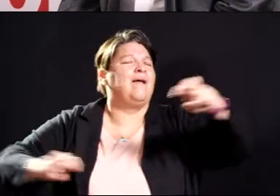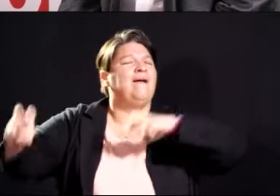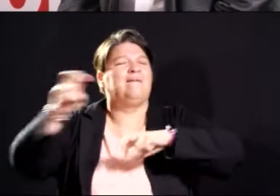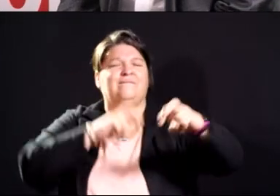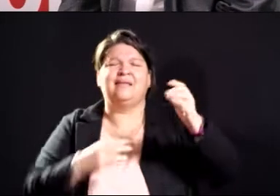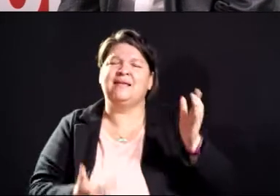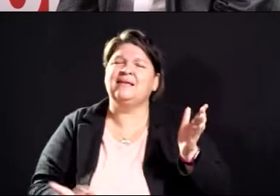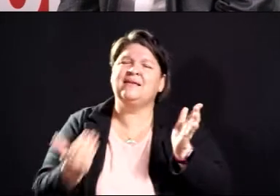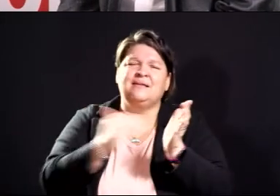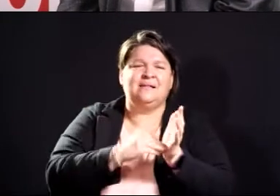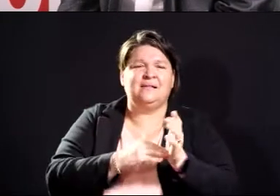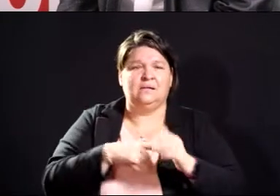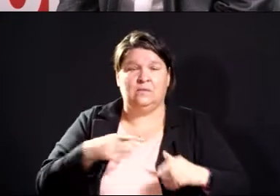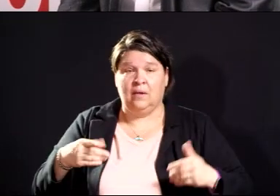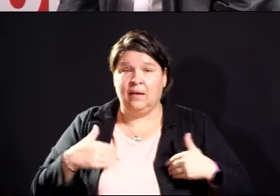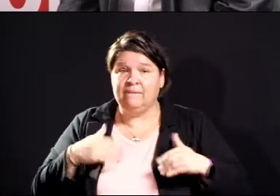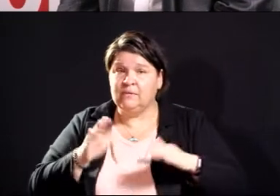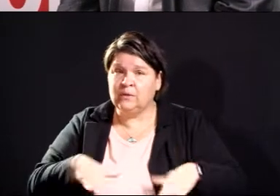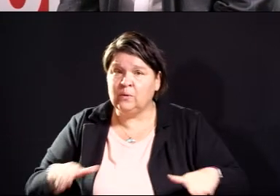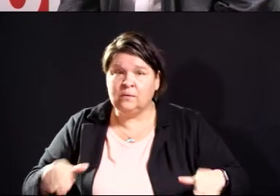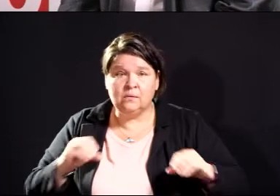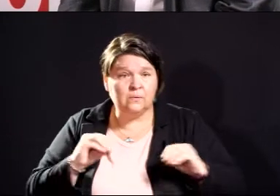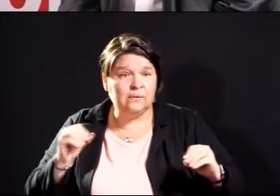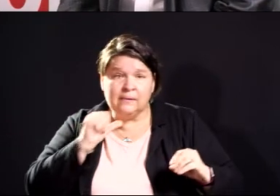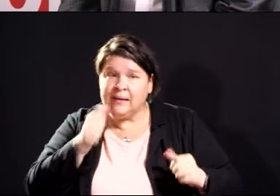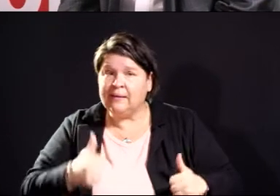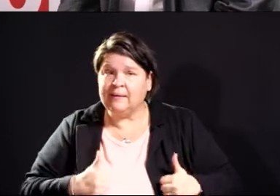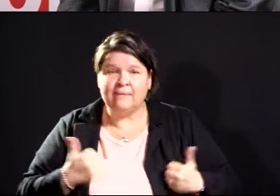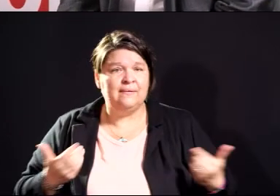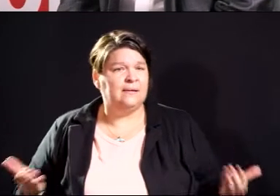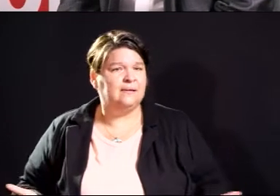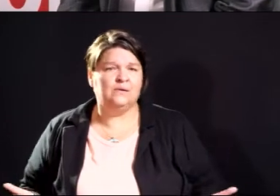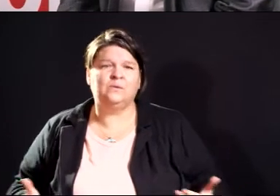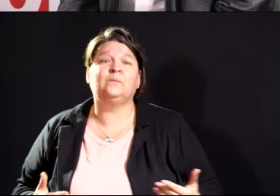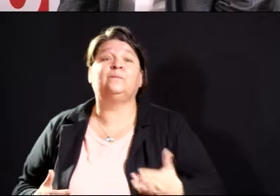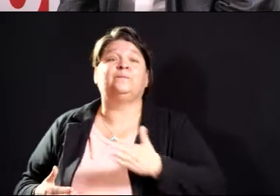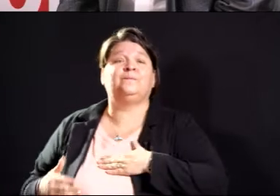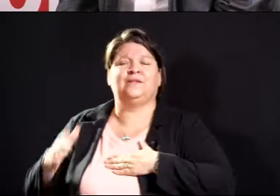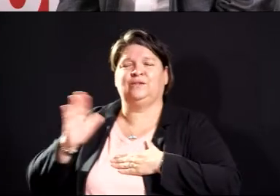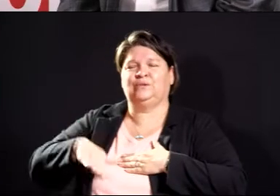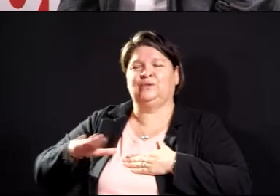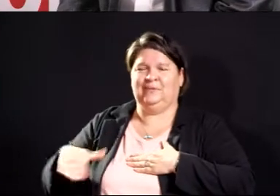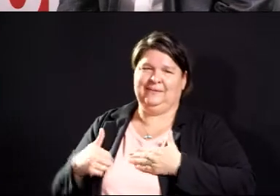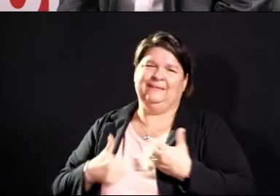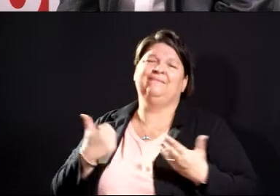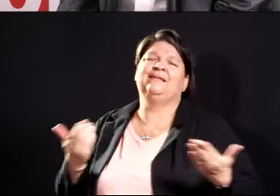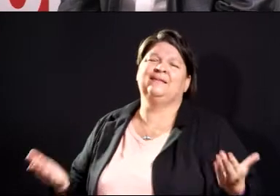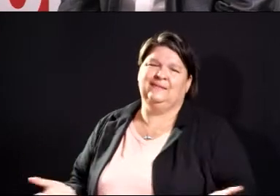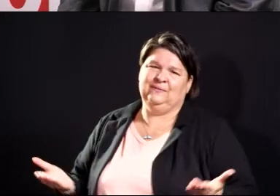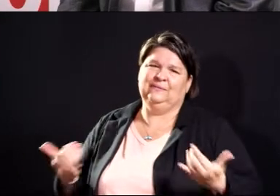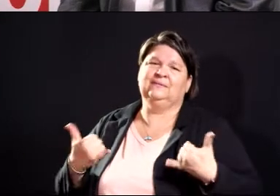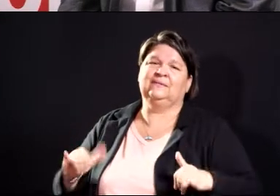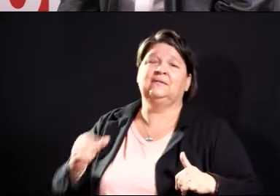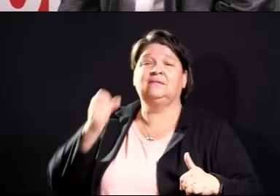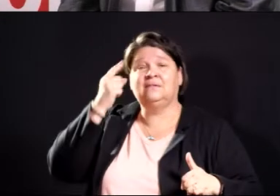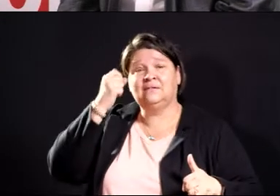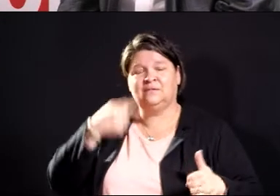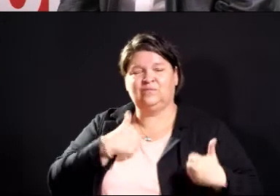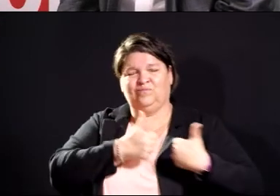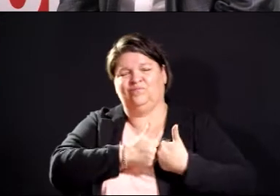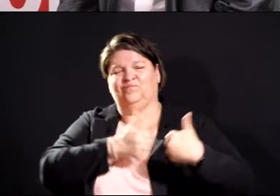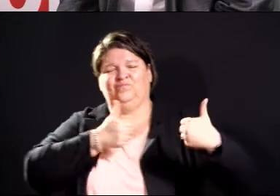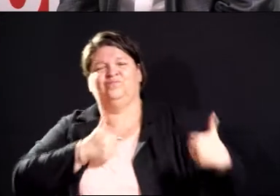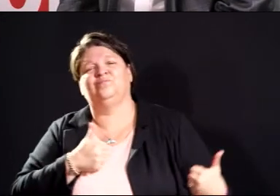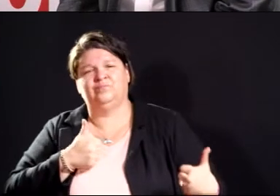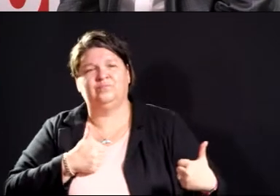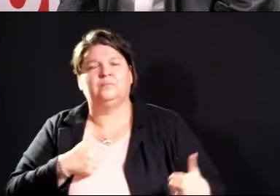right. here. I have my children are all here. I guess right. we're homebodies. Right. But they want to see their families. And I loved the line this morning that you just